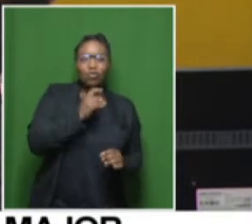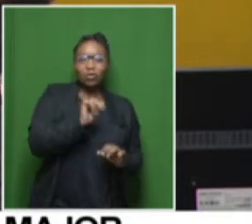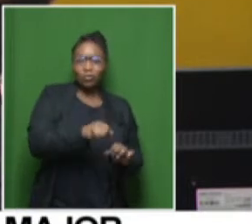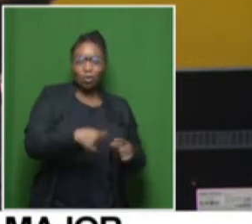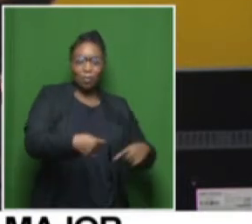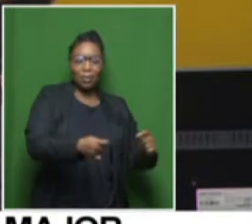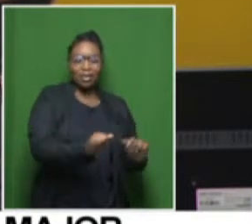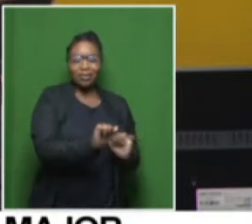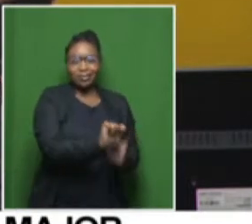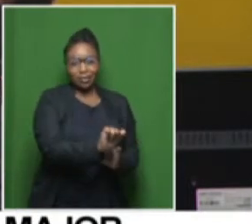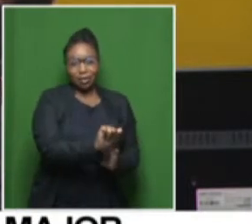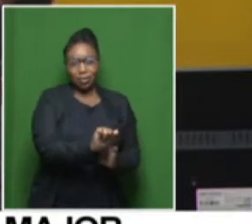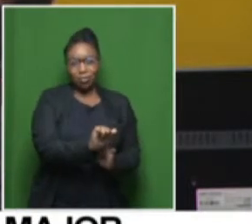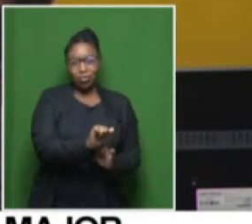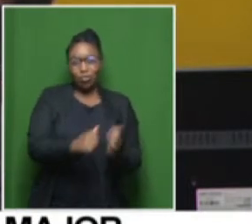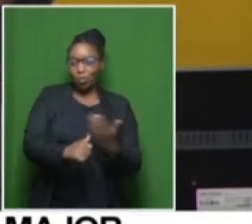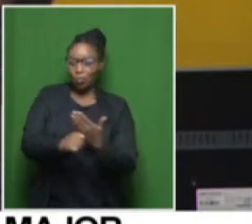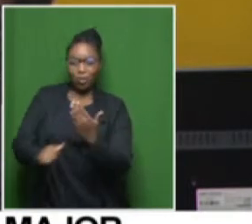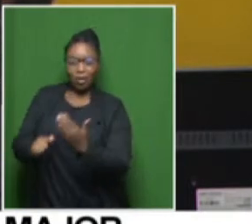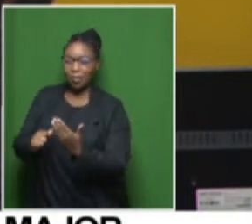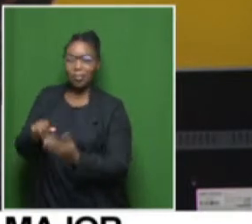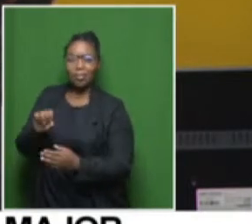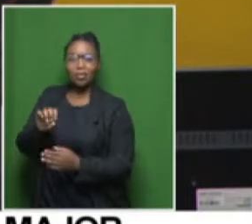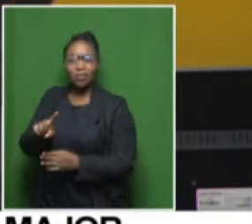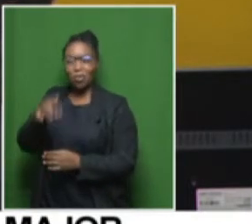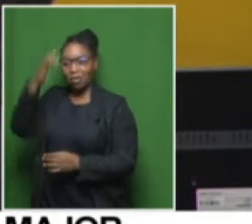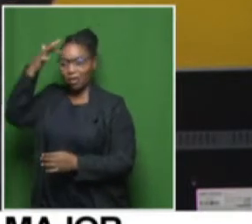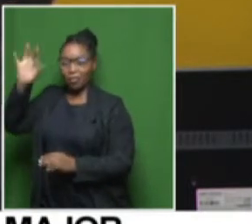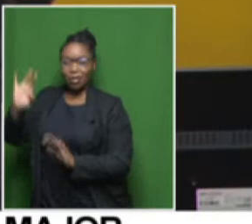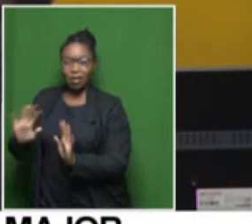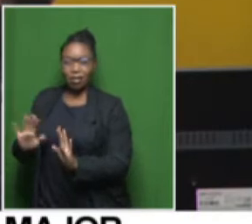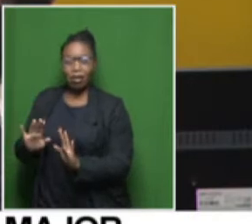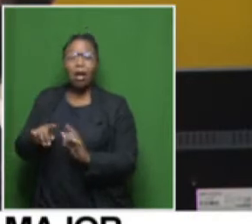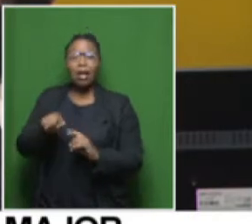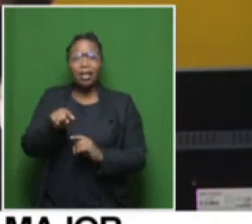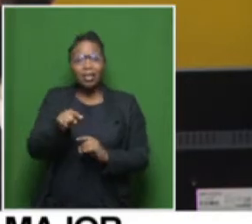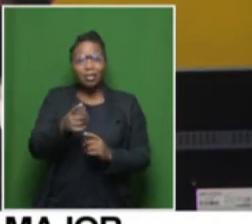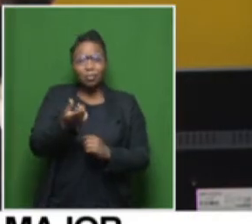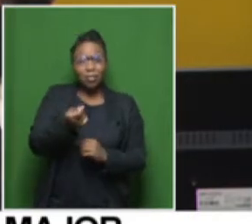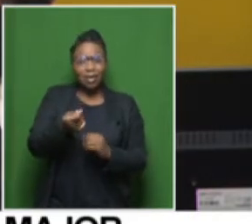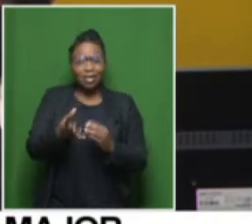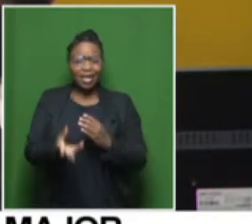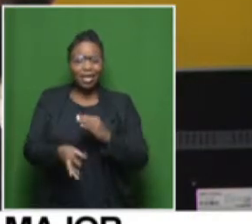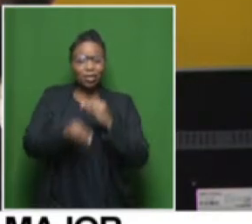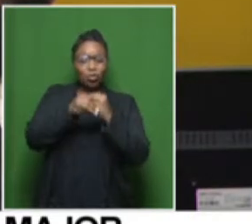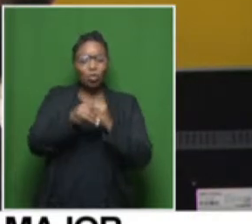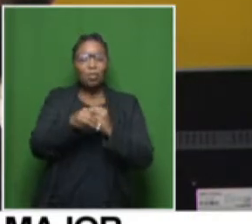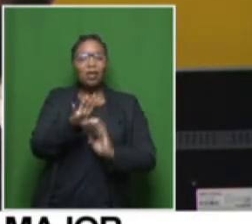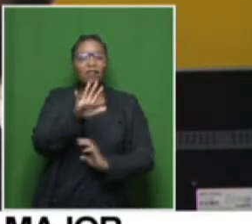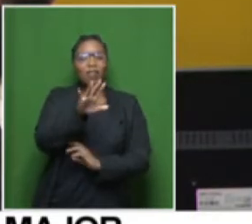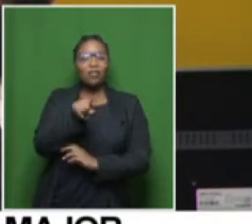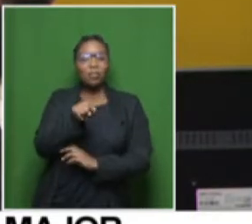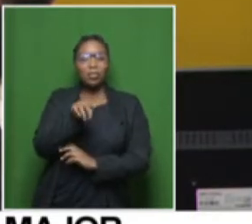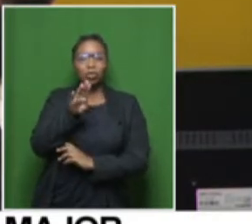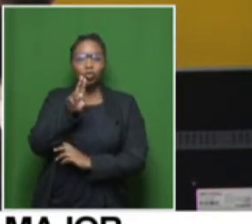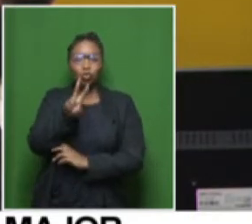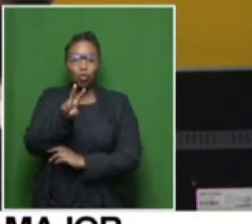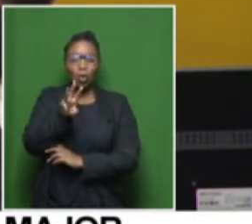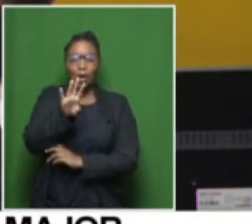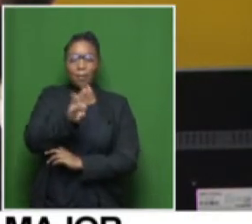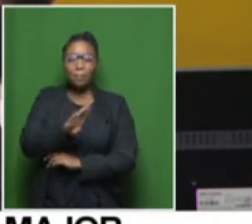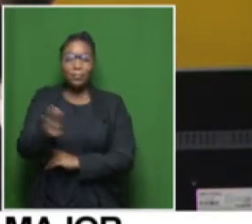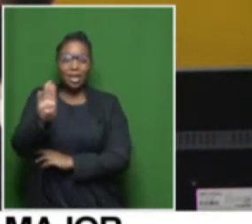This budget includes a 5.2 billion in tax relief to help support the economic